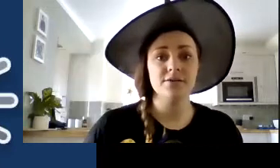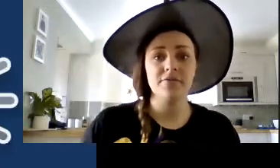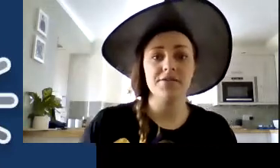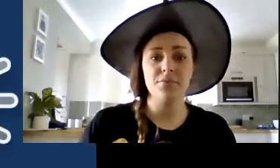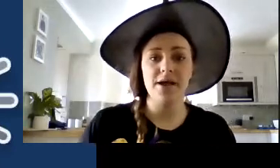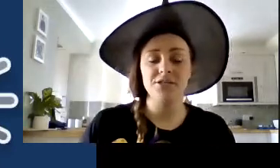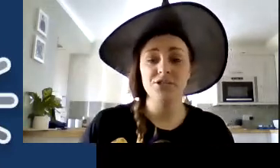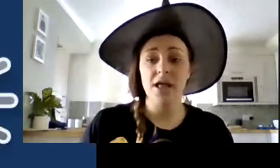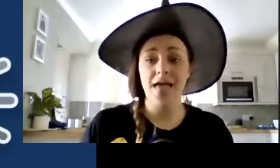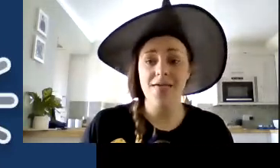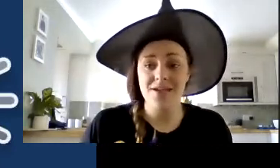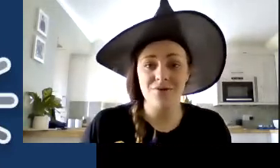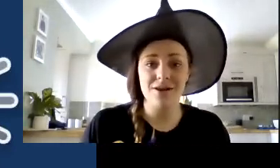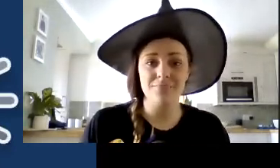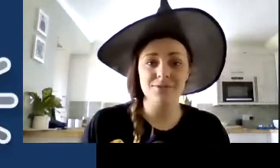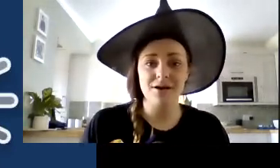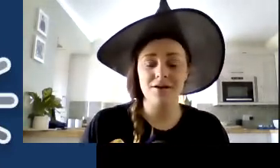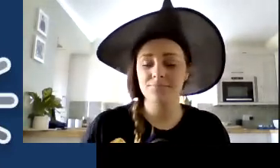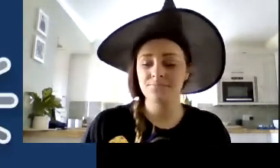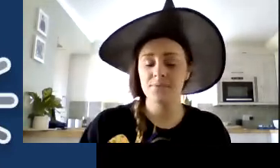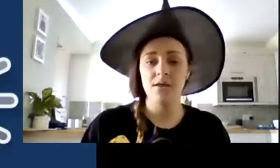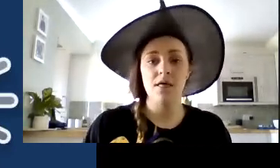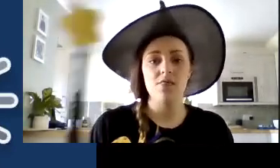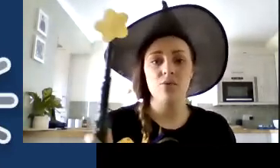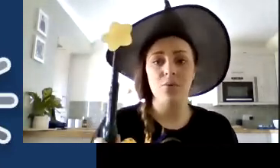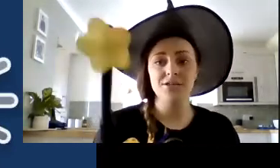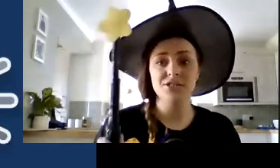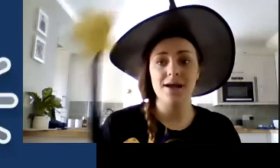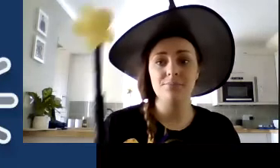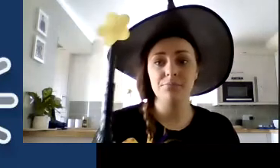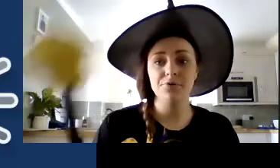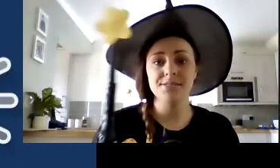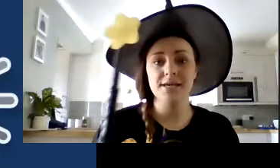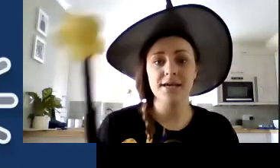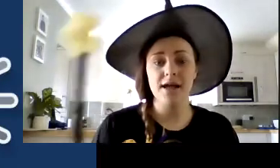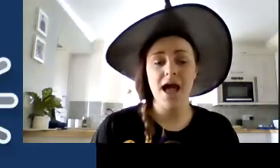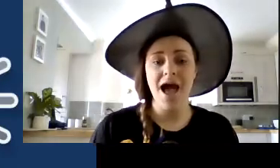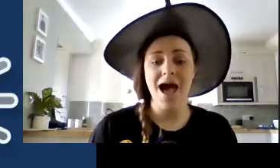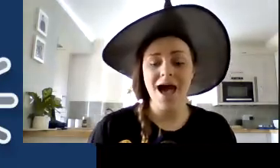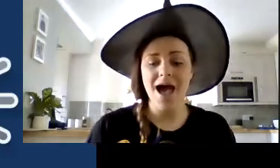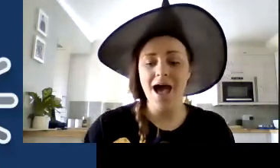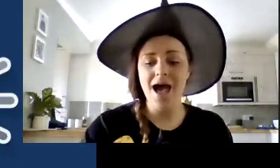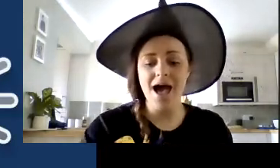"Yes," cried the witch, and they all clambered on. The witch tapped the broomstick,